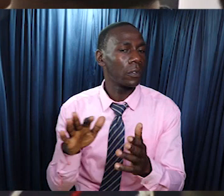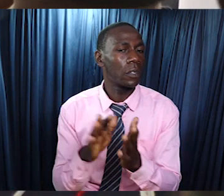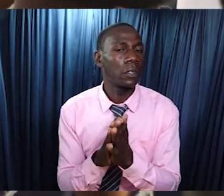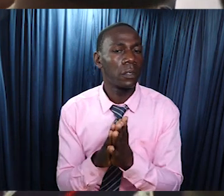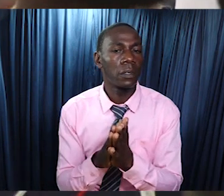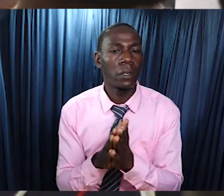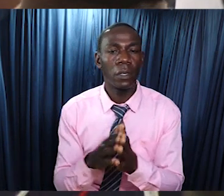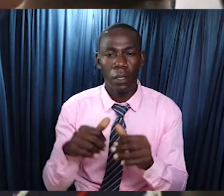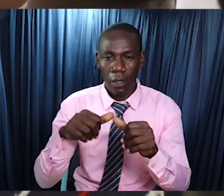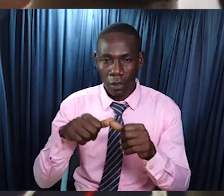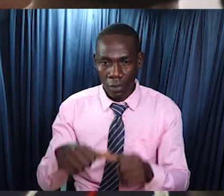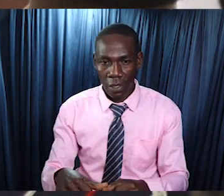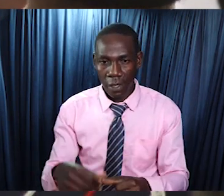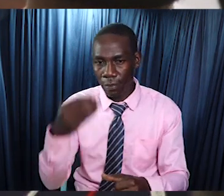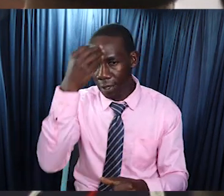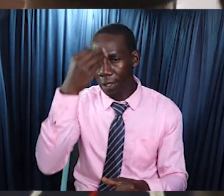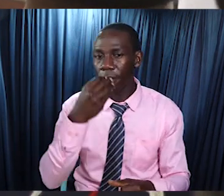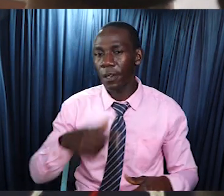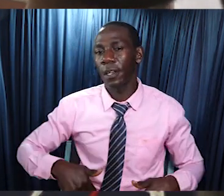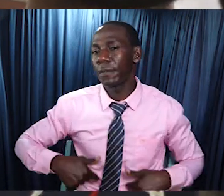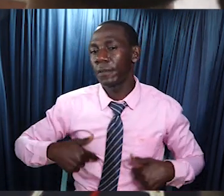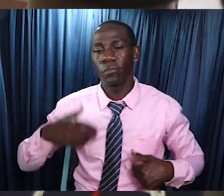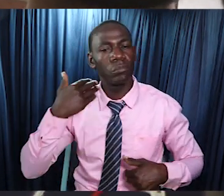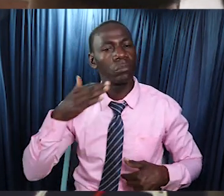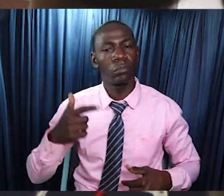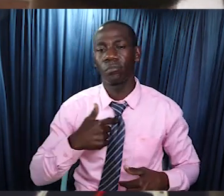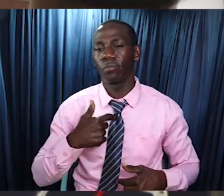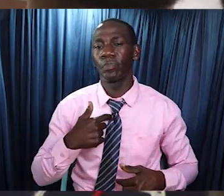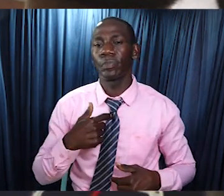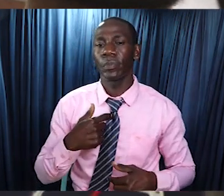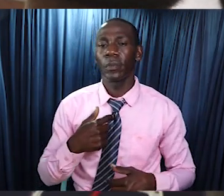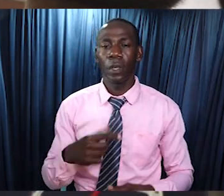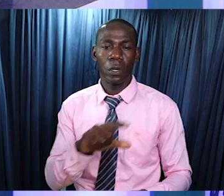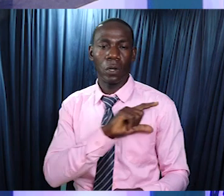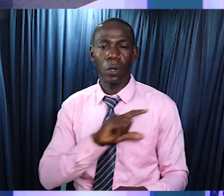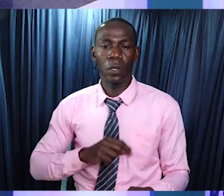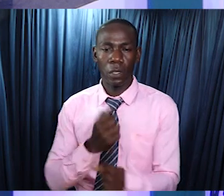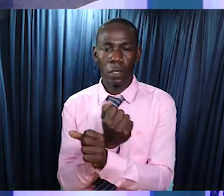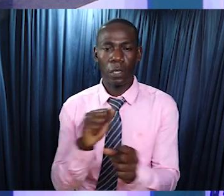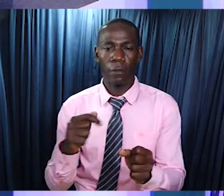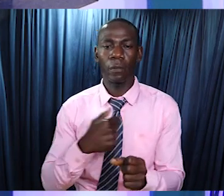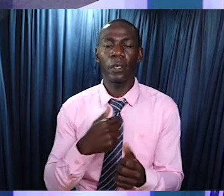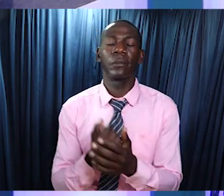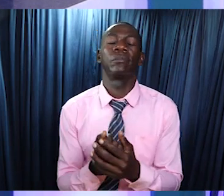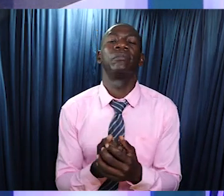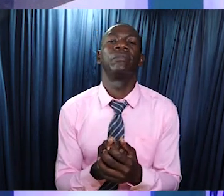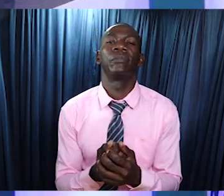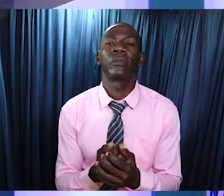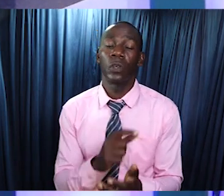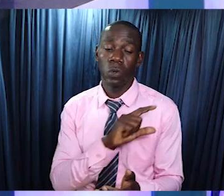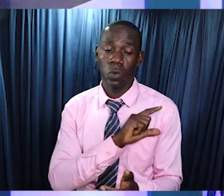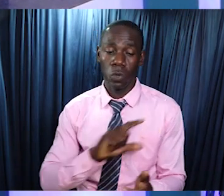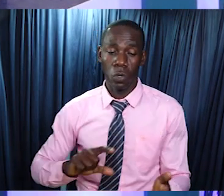Nilikataa, I rejected kuishi maisha ya hila, to live pretendingly. Na Bwana akaniokoa. And the Lord saved me.